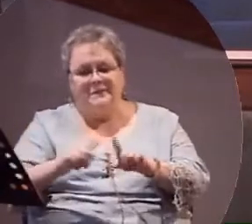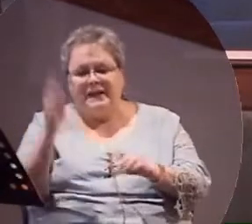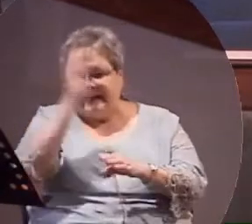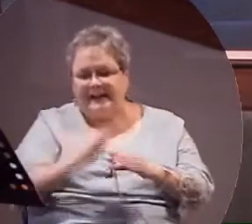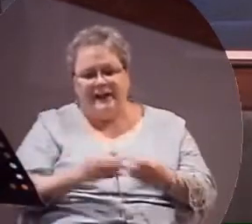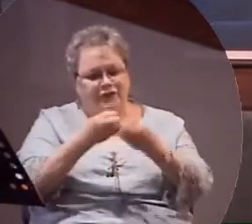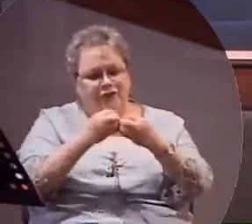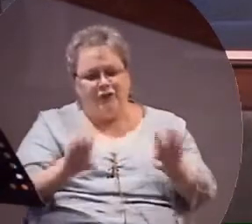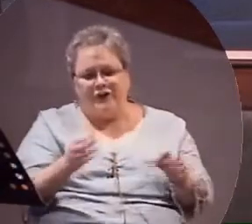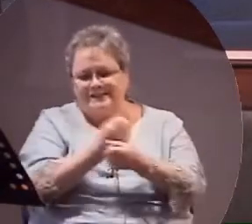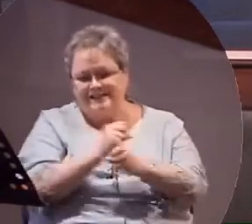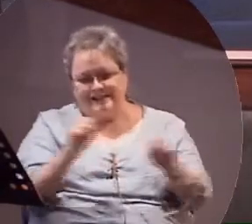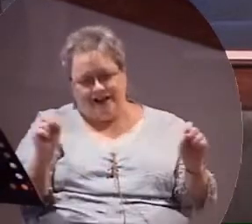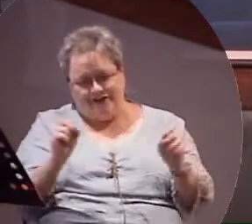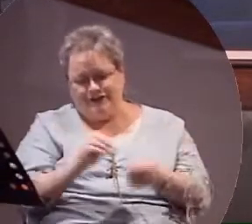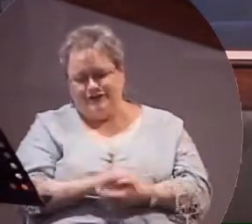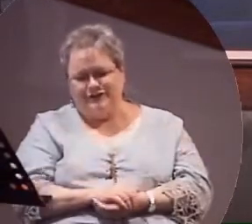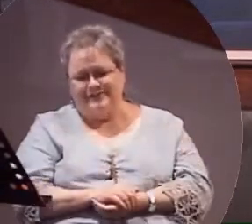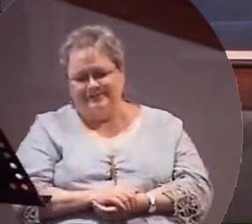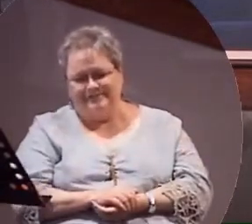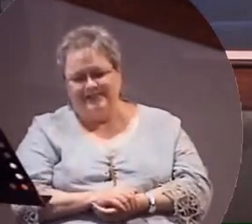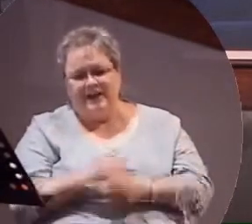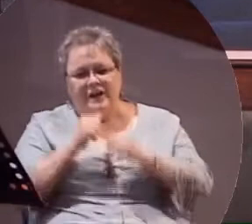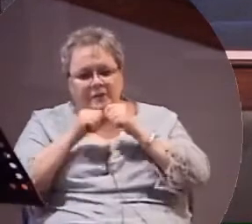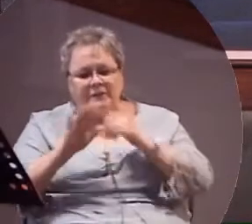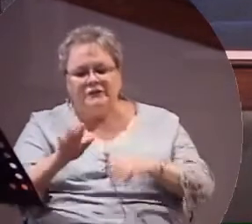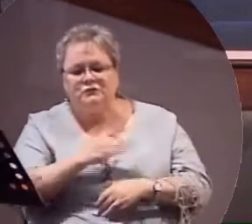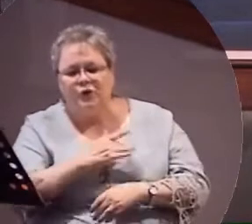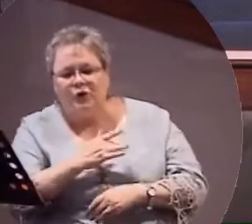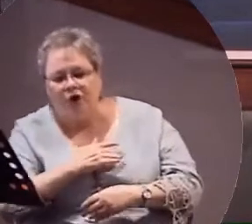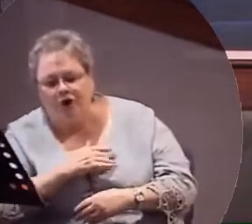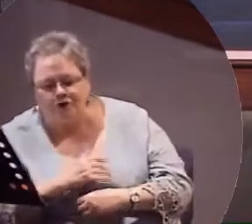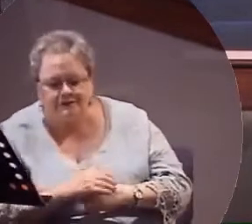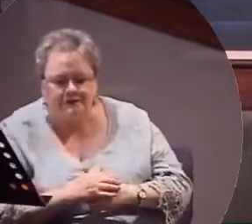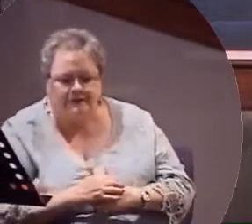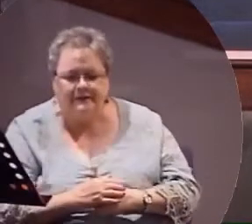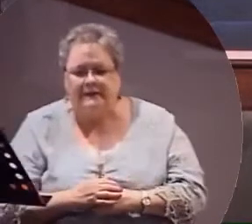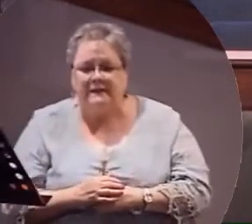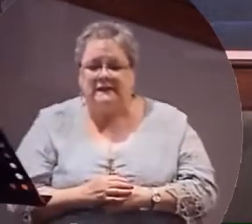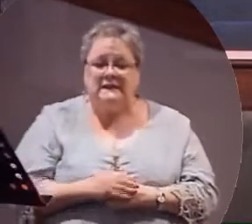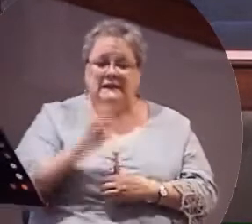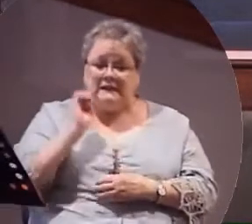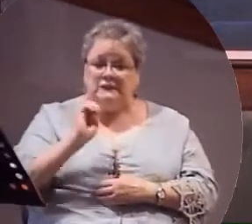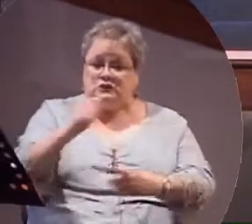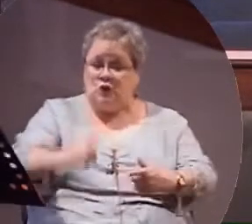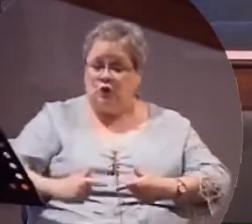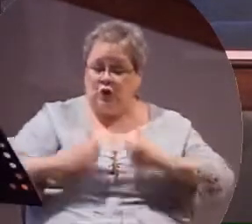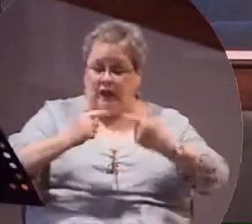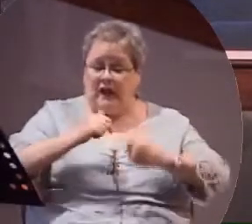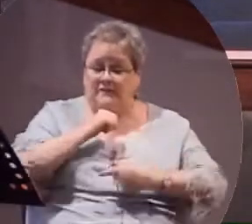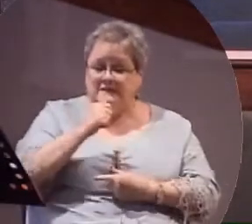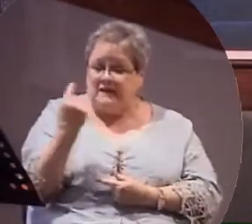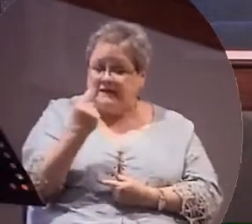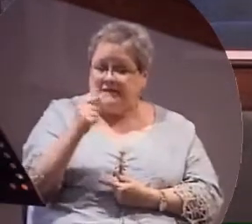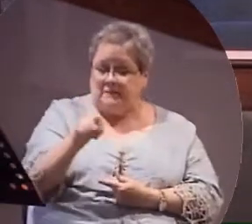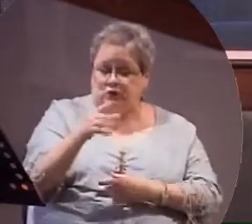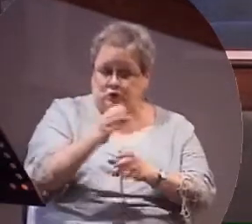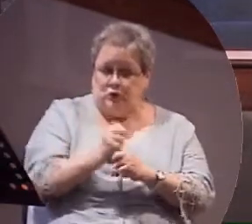salvation. Let me tell you something, bless your heart, about eternal life. Eternal life is not something you get when you get to